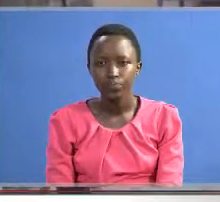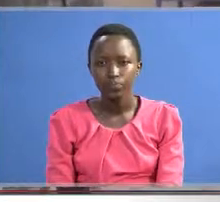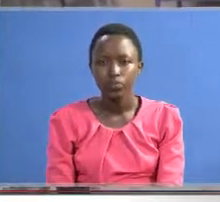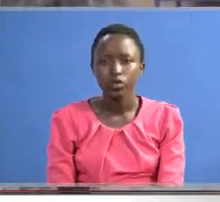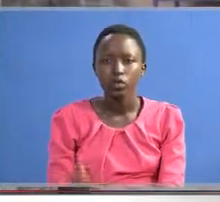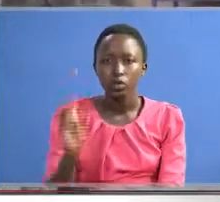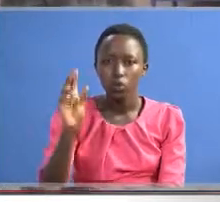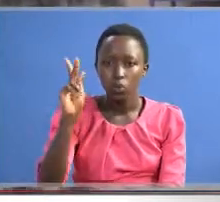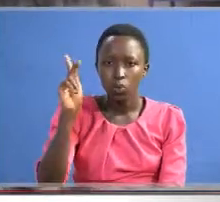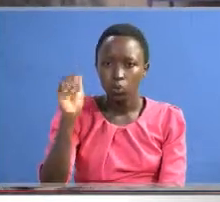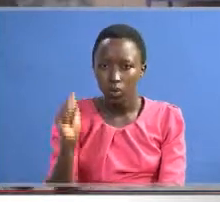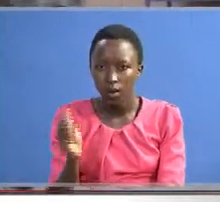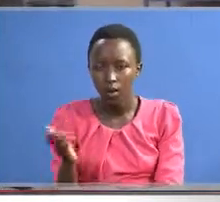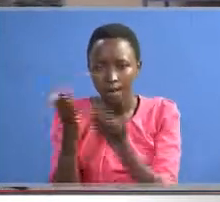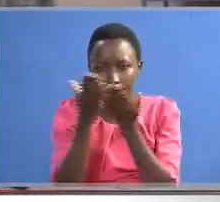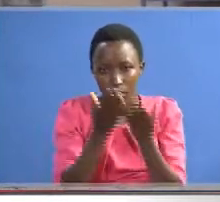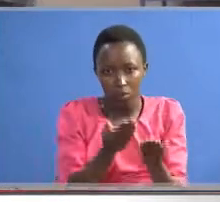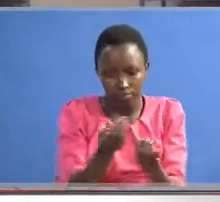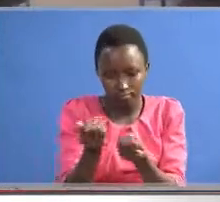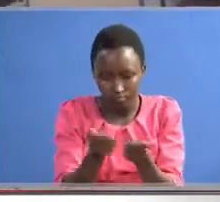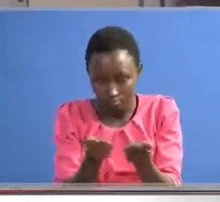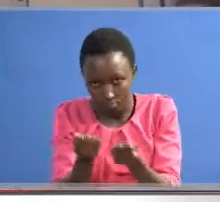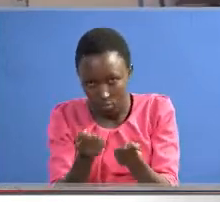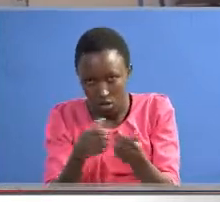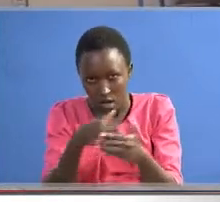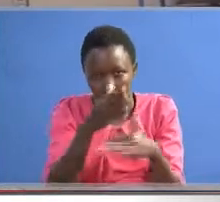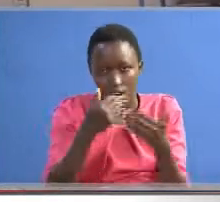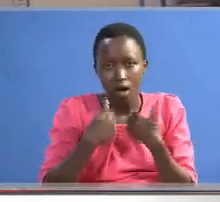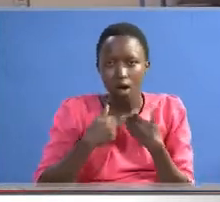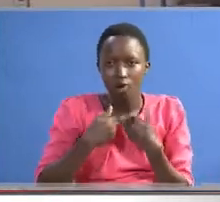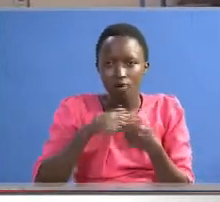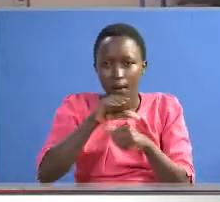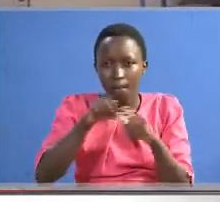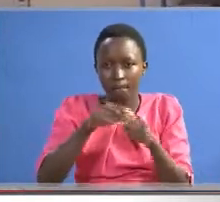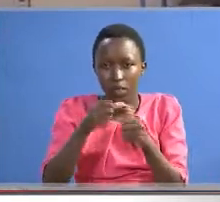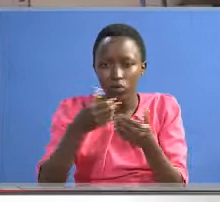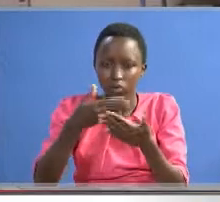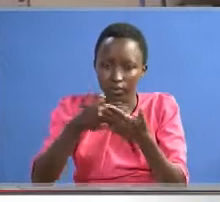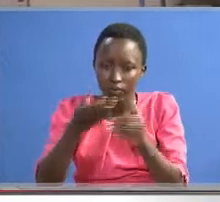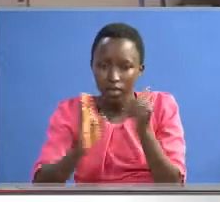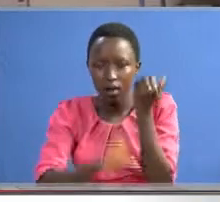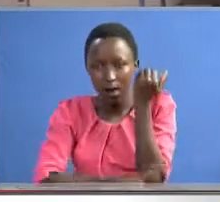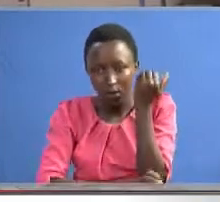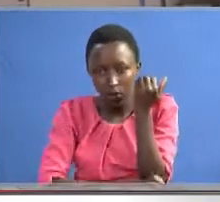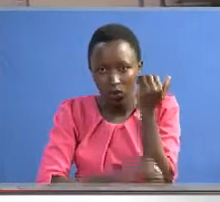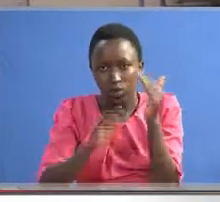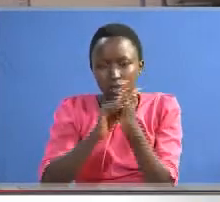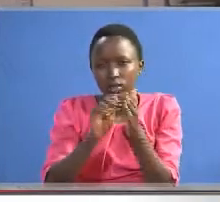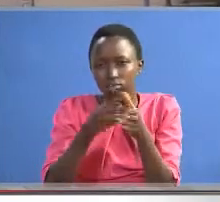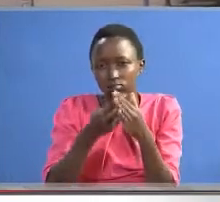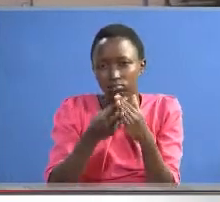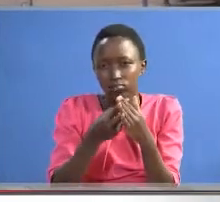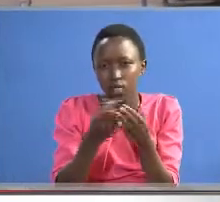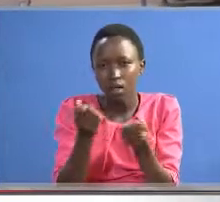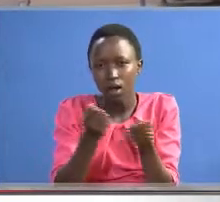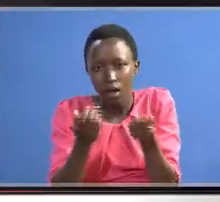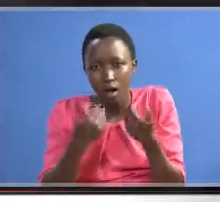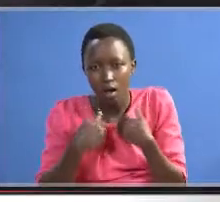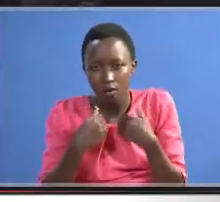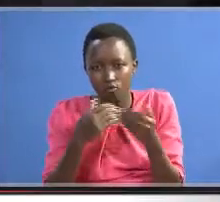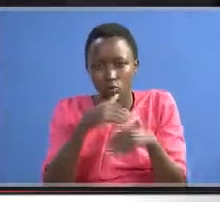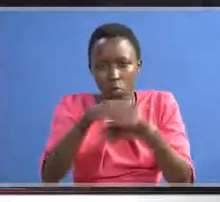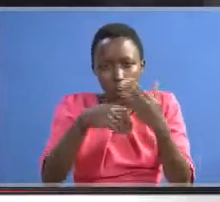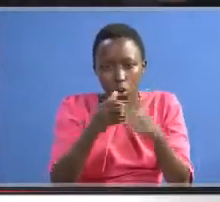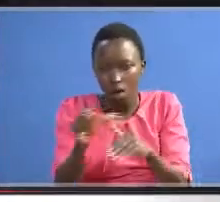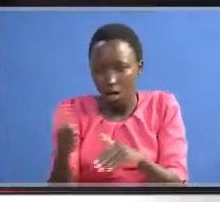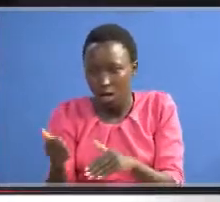Mr. Luca Kigen brought in his vehicle to be microdotted after having heard about its arrival in the country. Even though his car is one that appears to have all